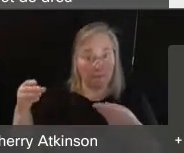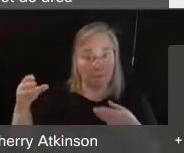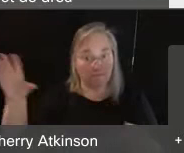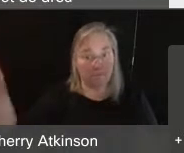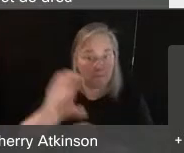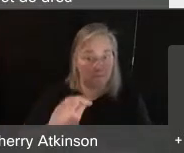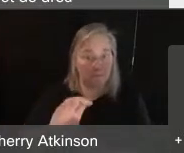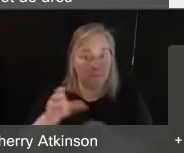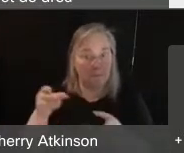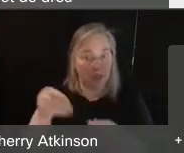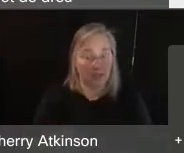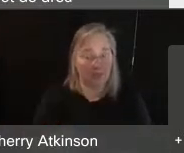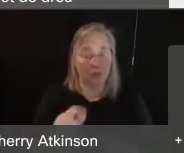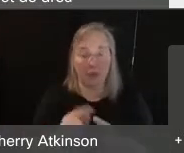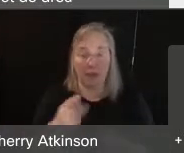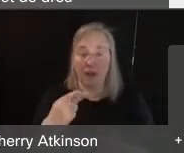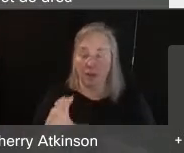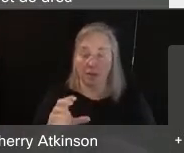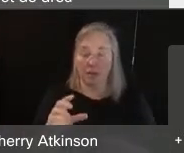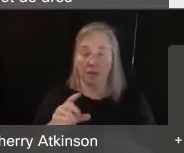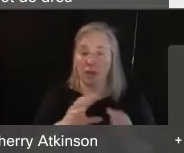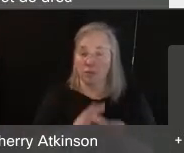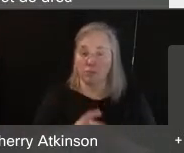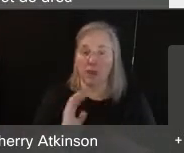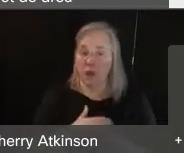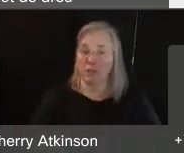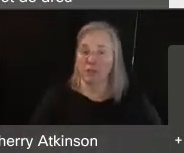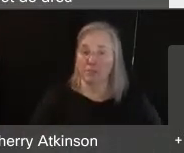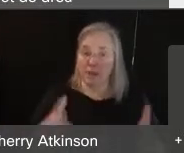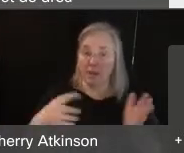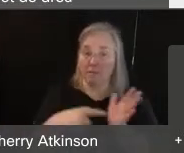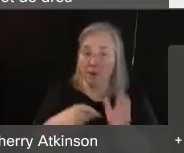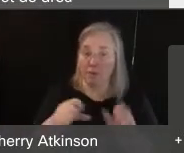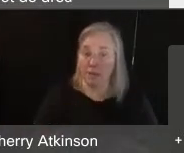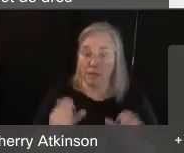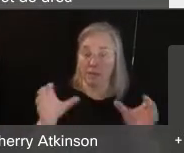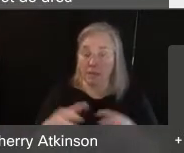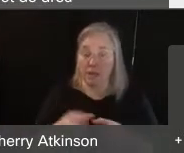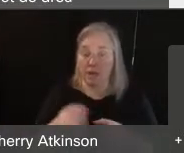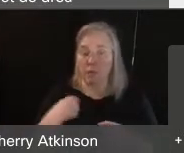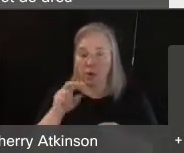Howard County, in terms of our spending affordability committee, we're really looking at that